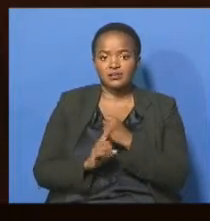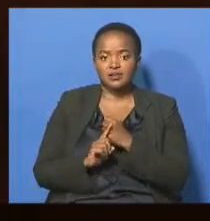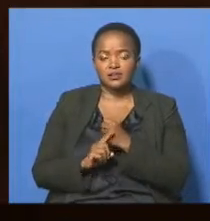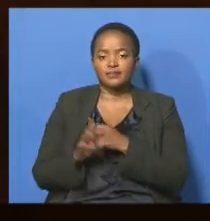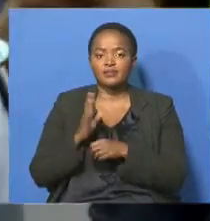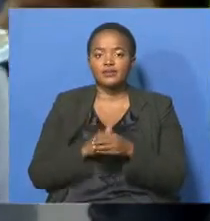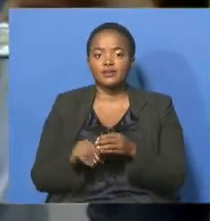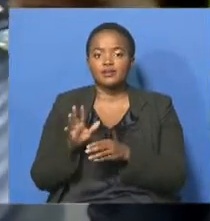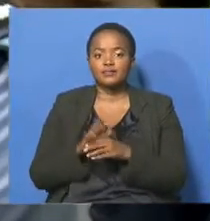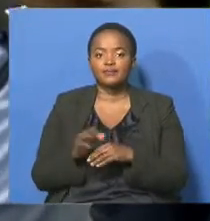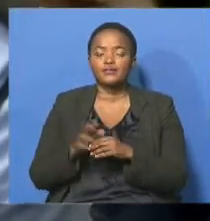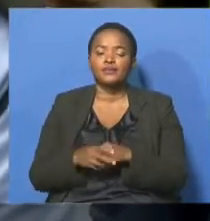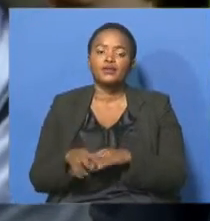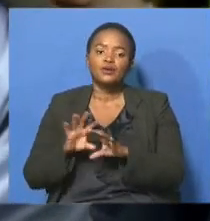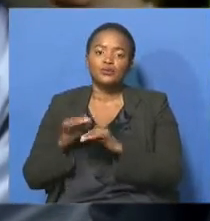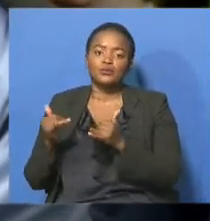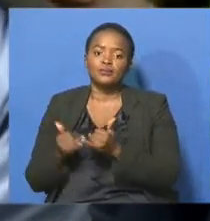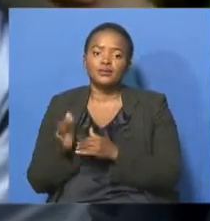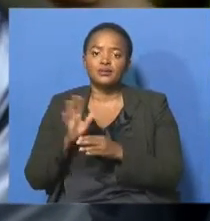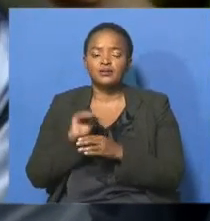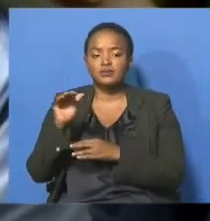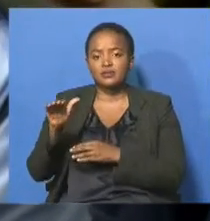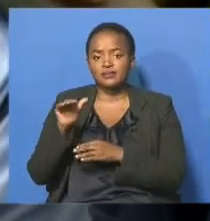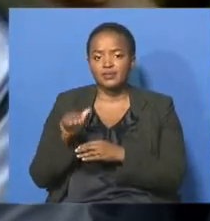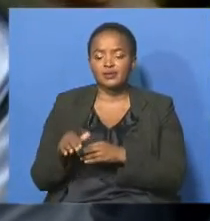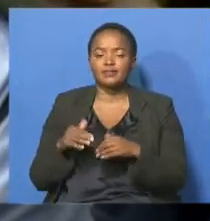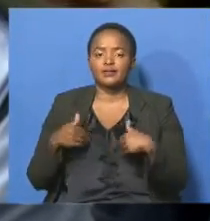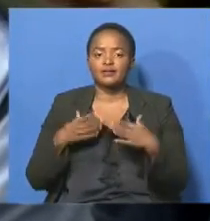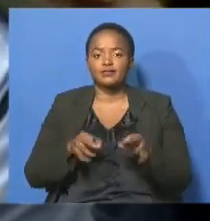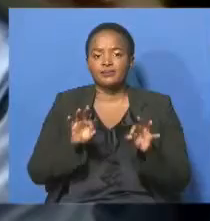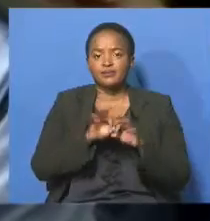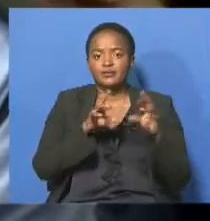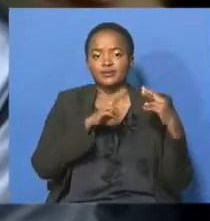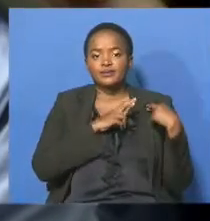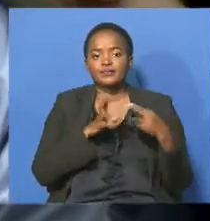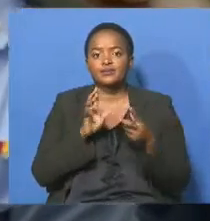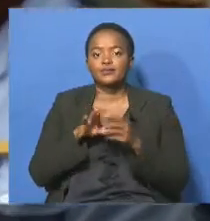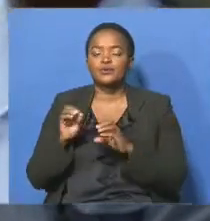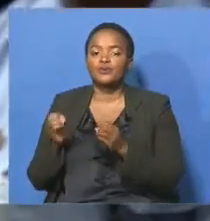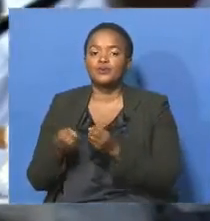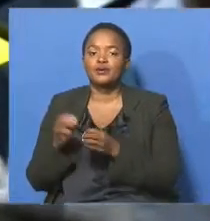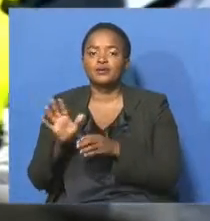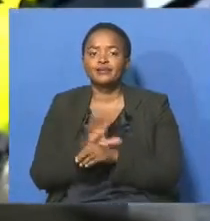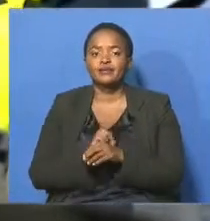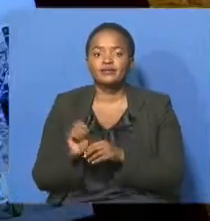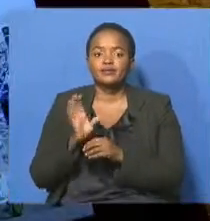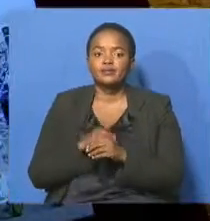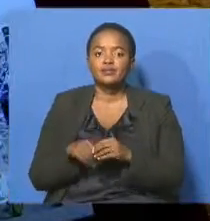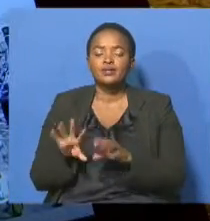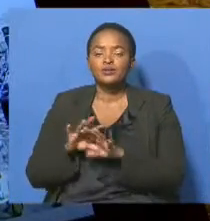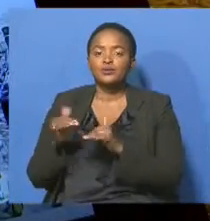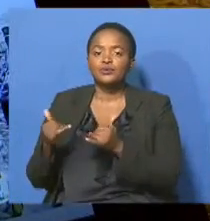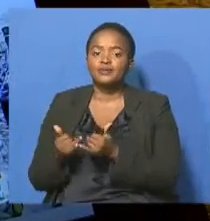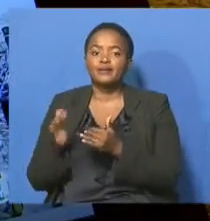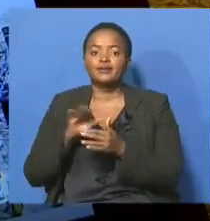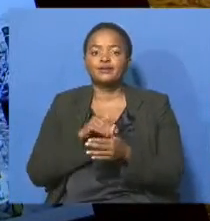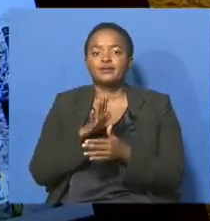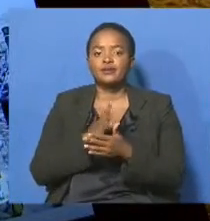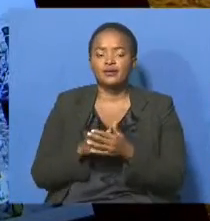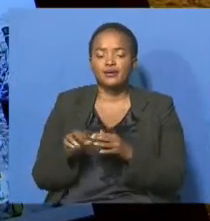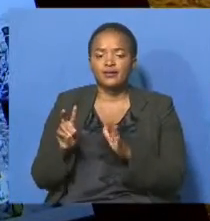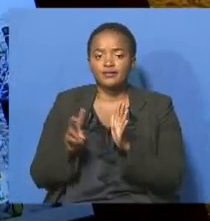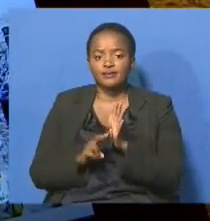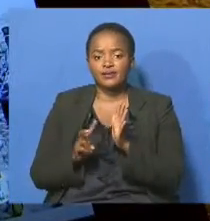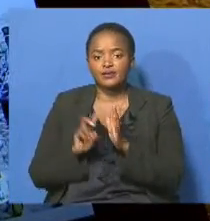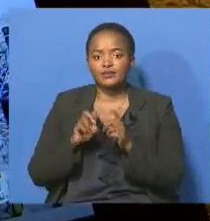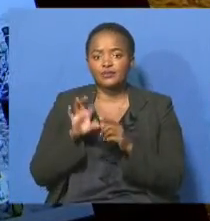the Neighborhood Watch Committee in Zimbabwe, play an integral role in organizing business, community, or the village